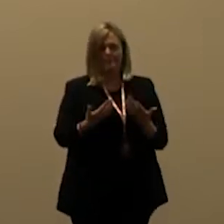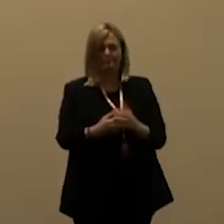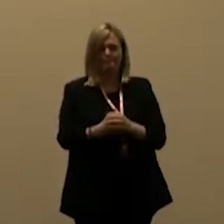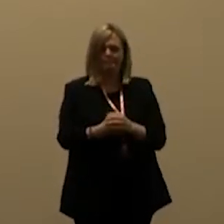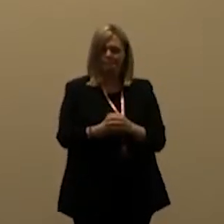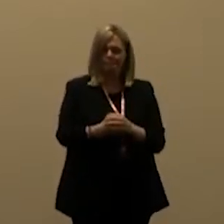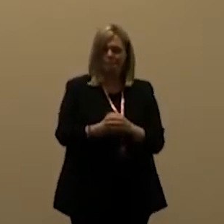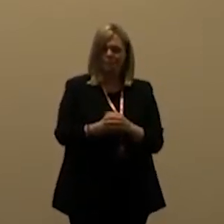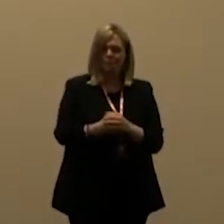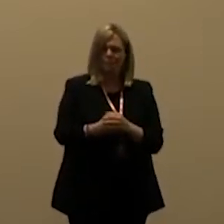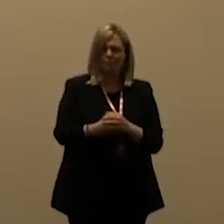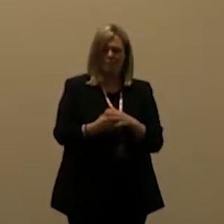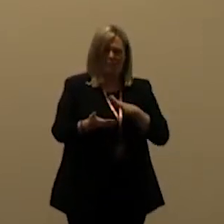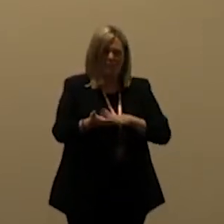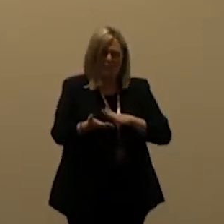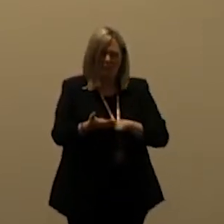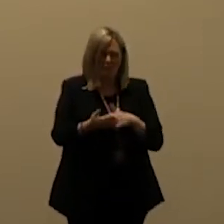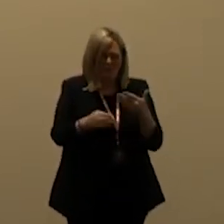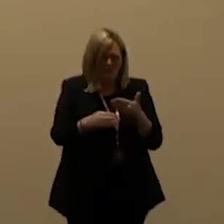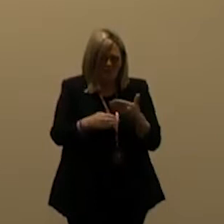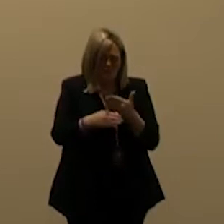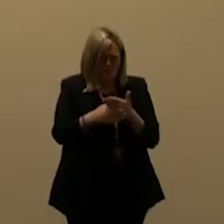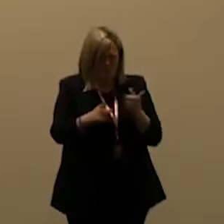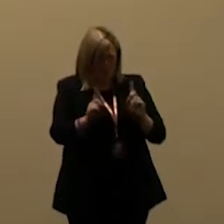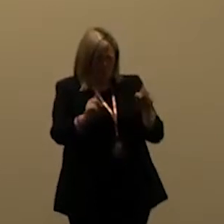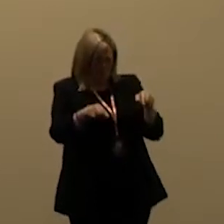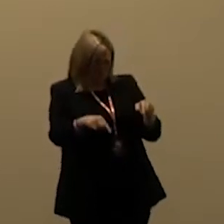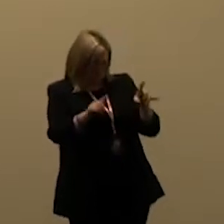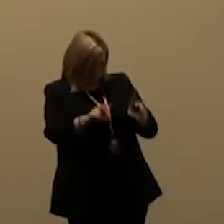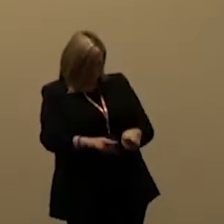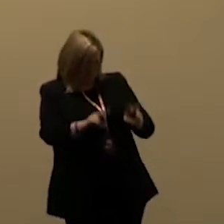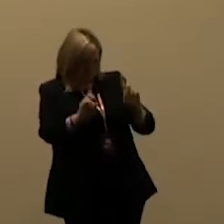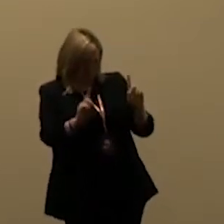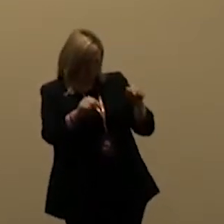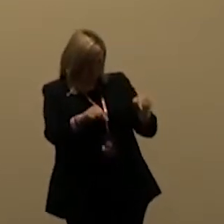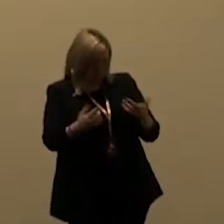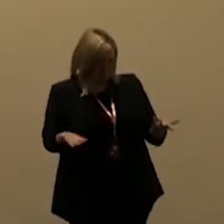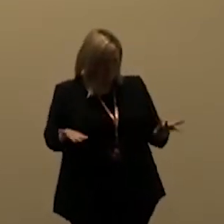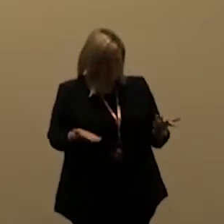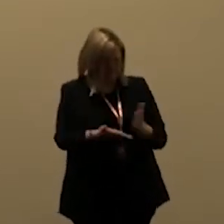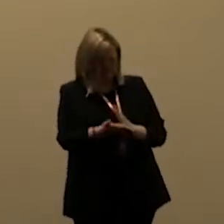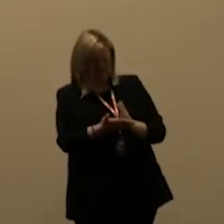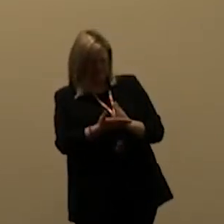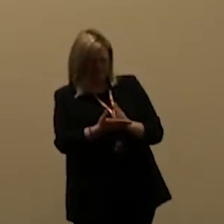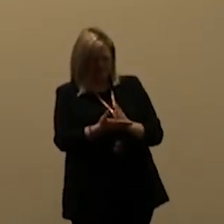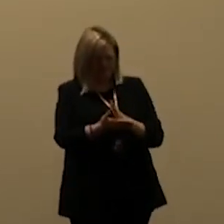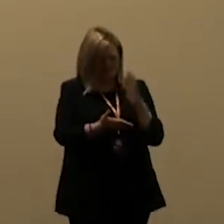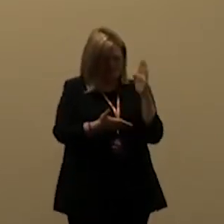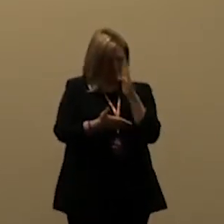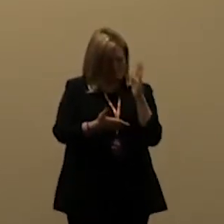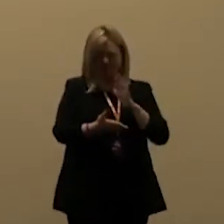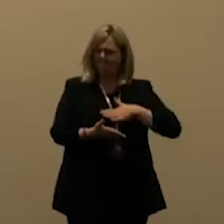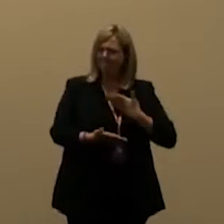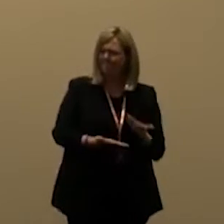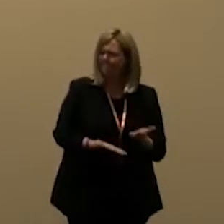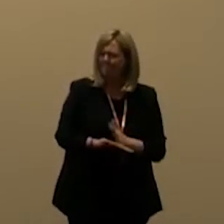not know how these millennials worked. It was like they were foreign creatures, and I was completely at